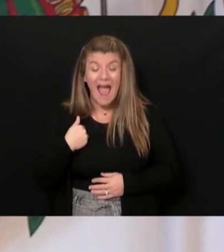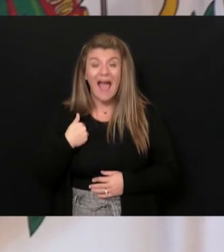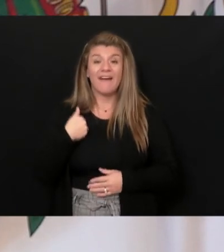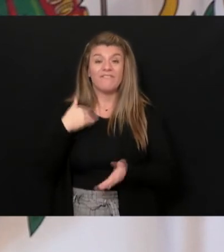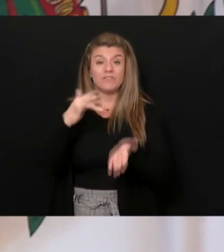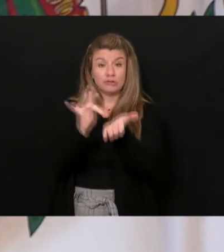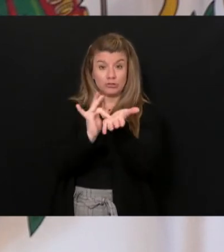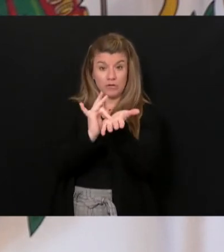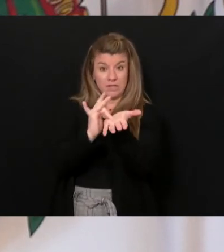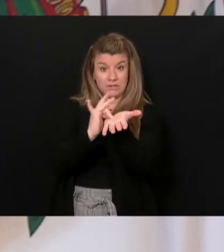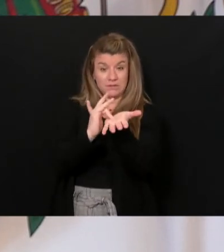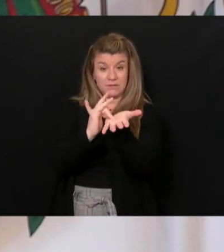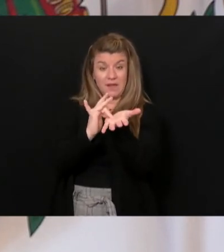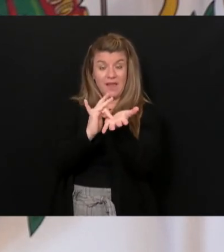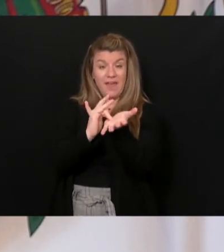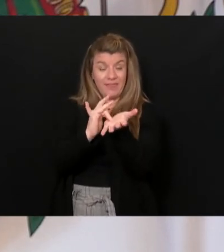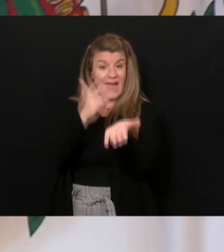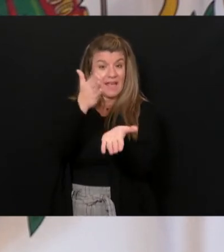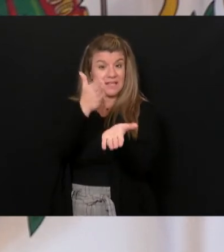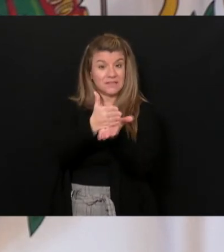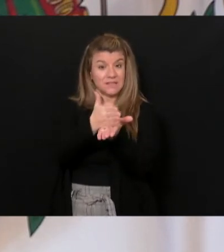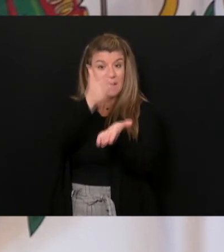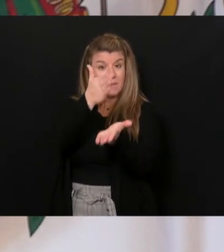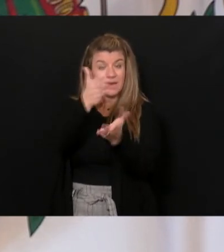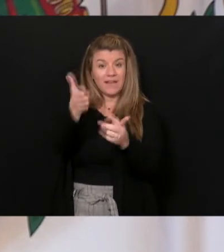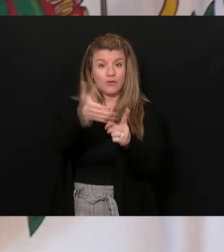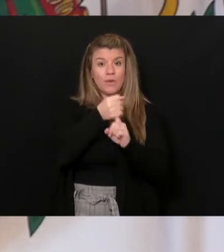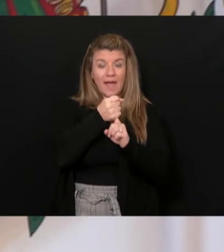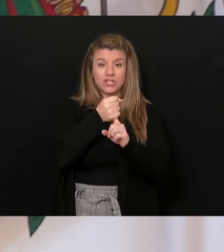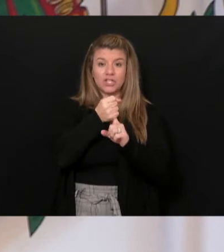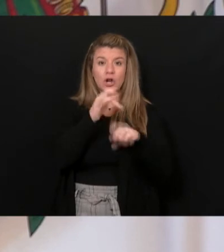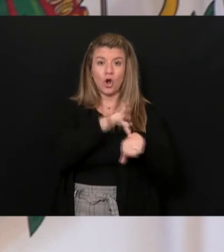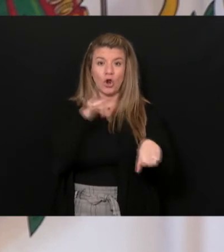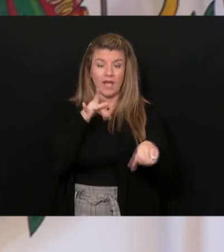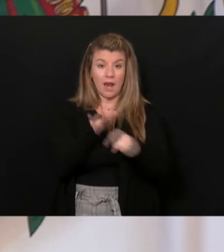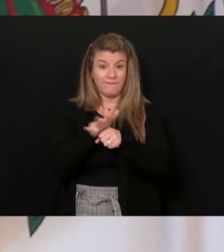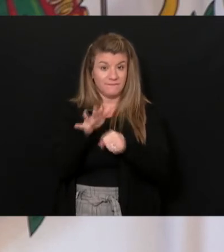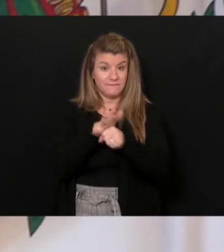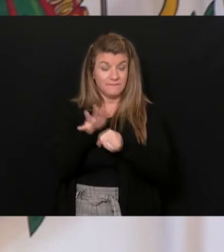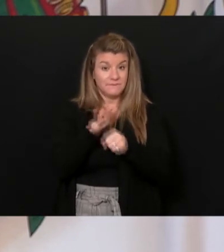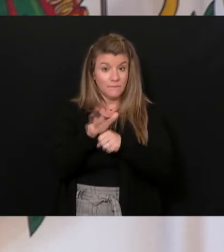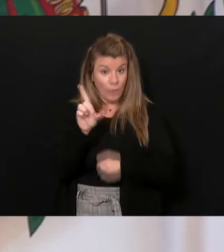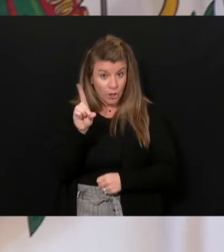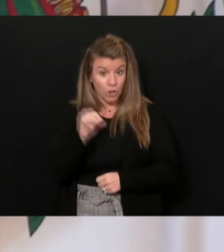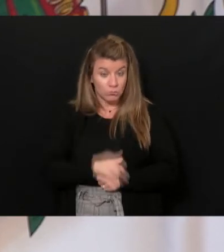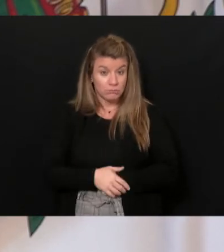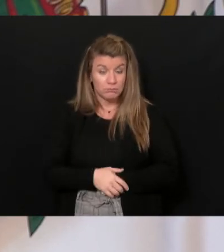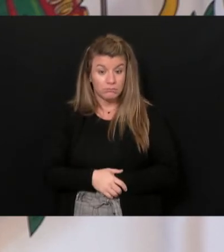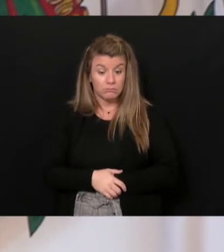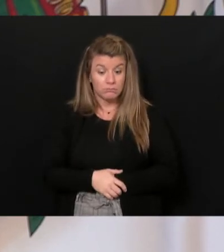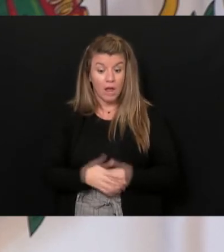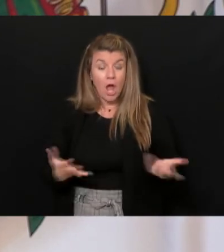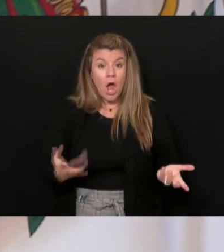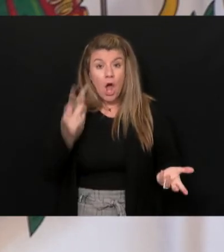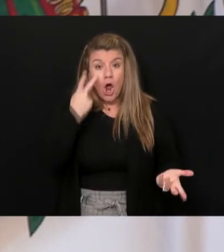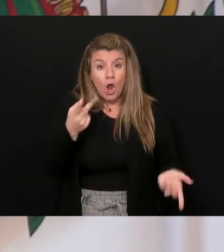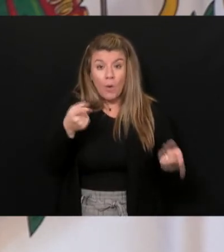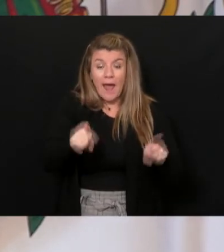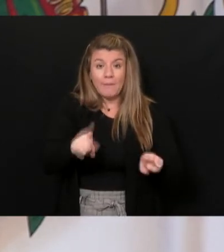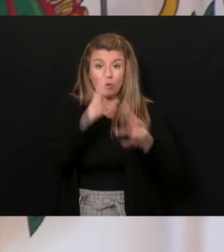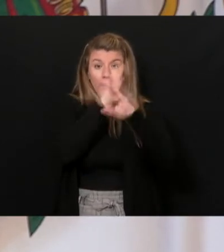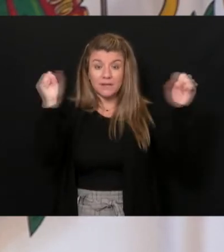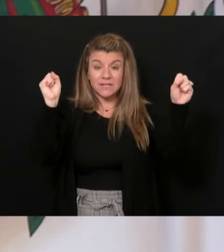can stop this if we catch it early enough. We do. Look at what happened to our